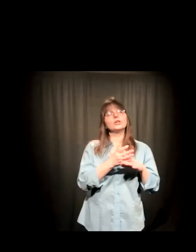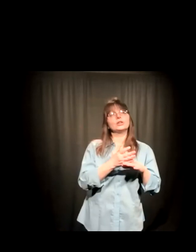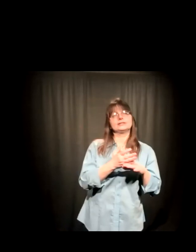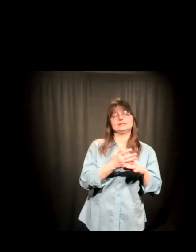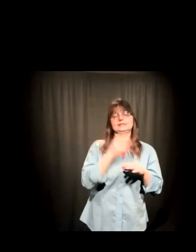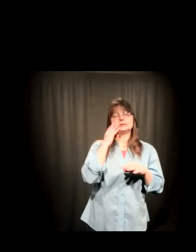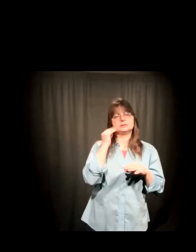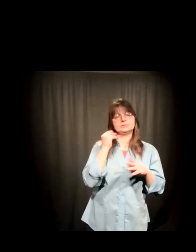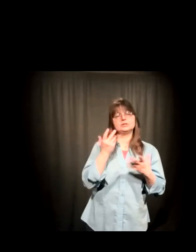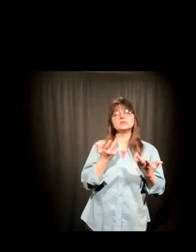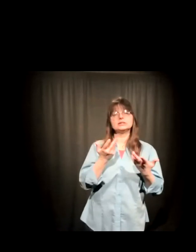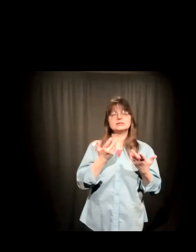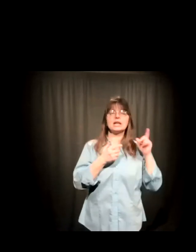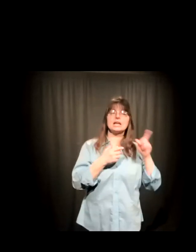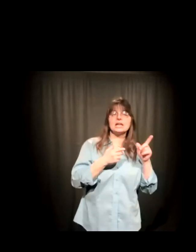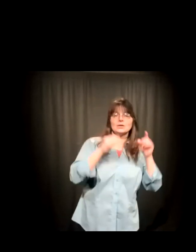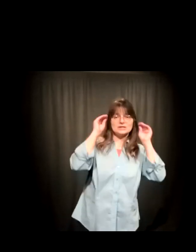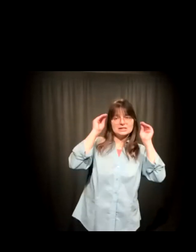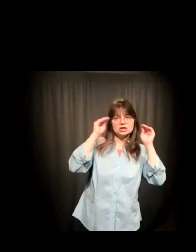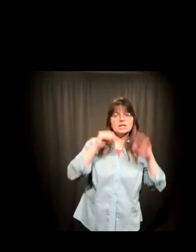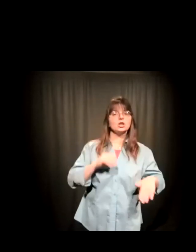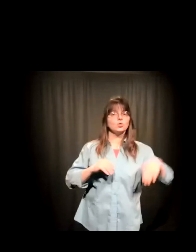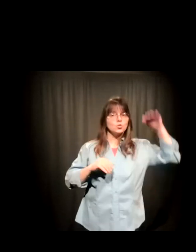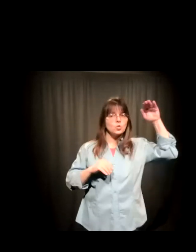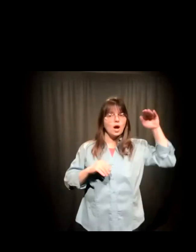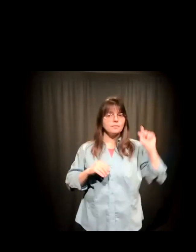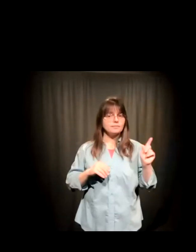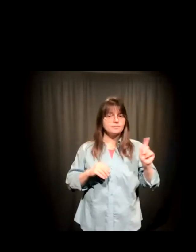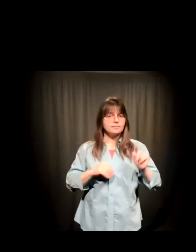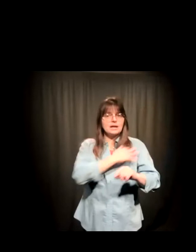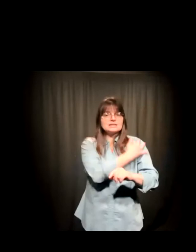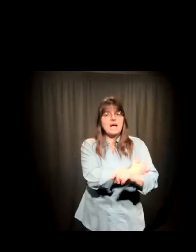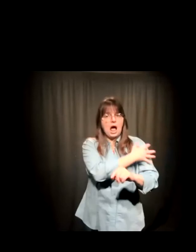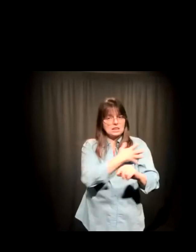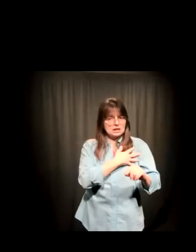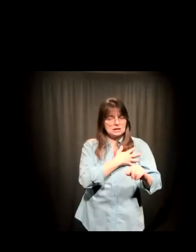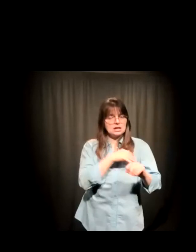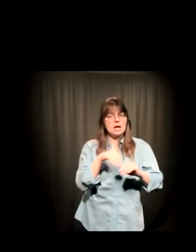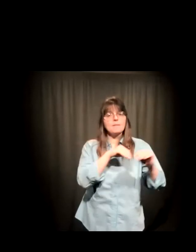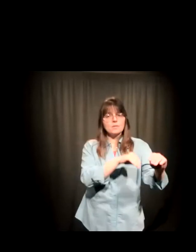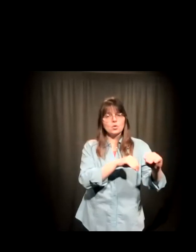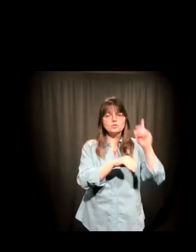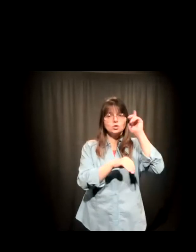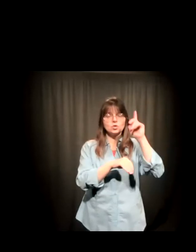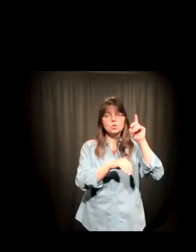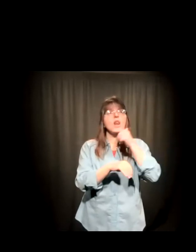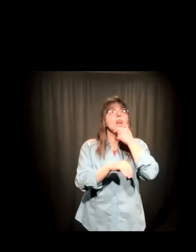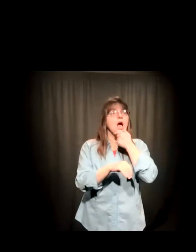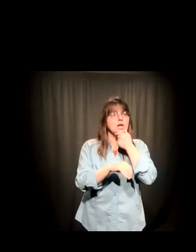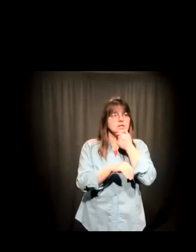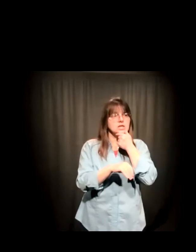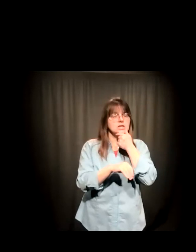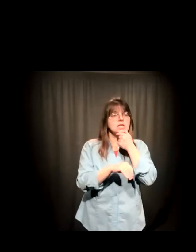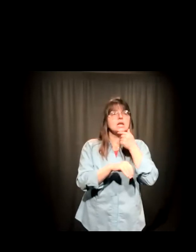school. He grew up in Scotland, moved to London, then Canada, and then came